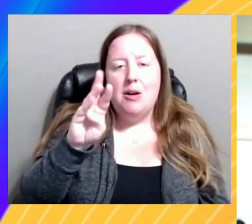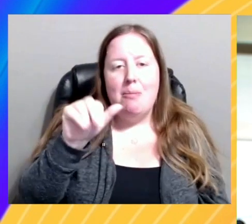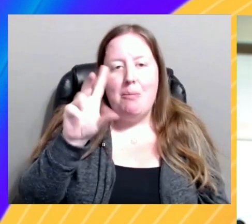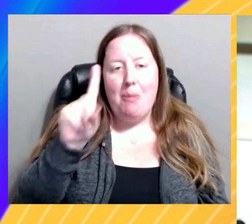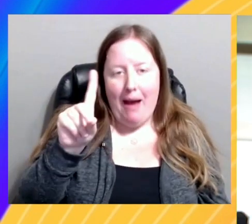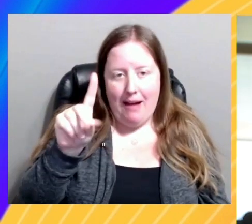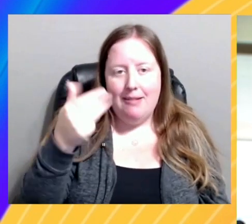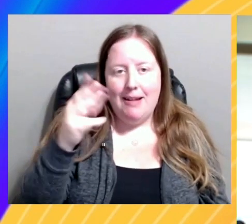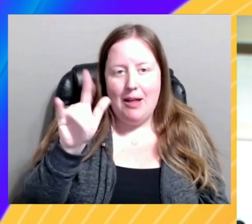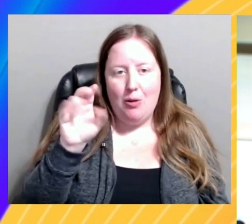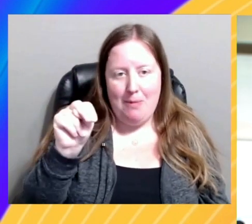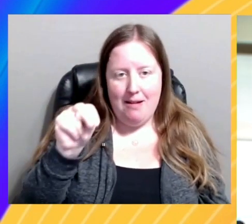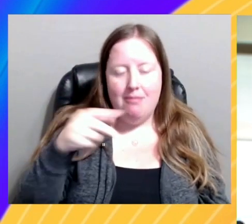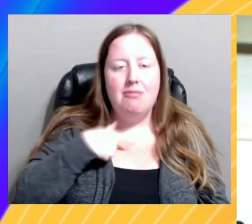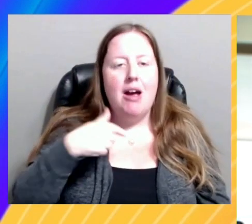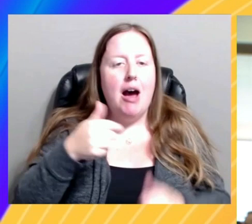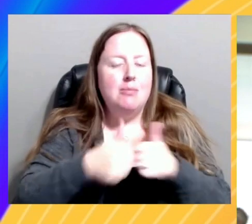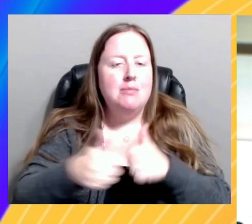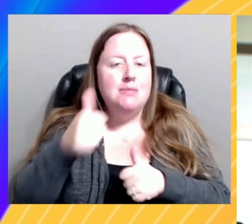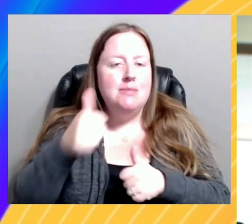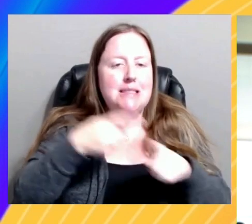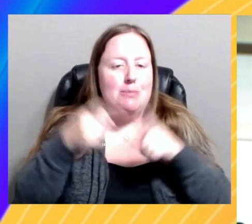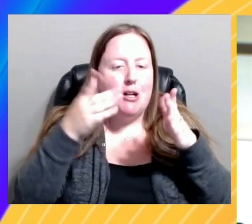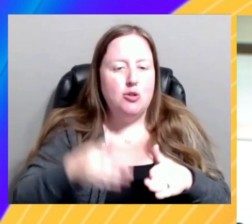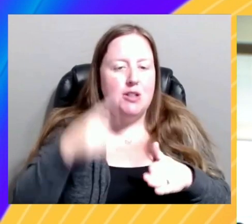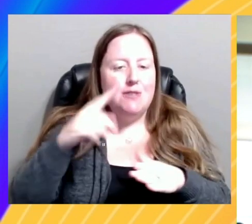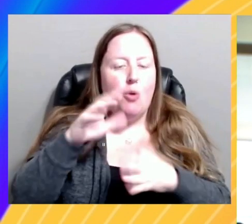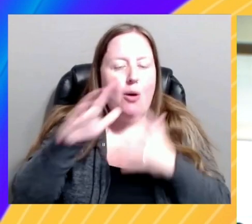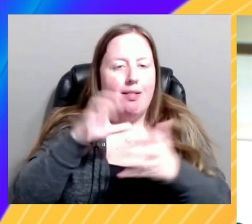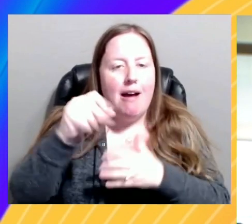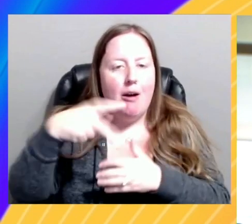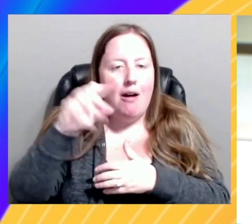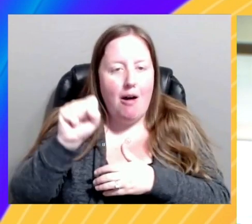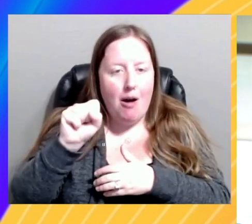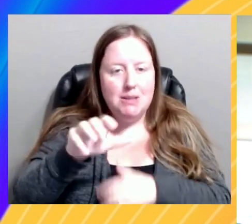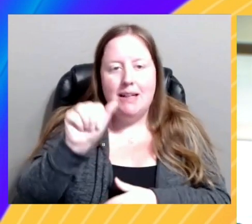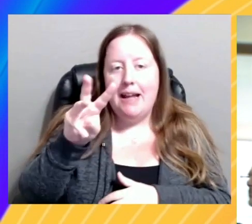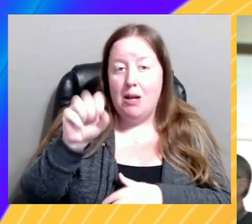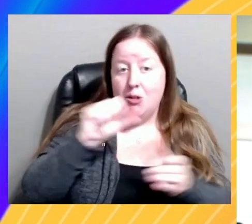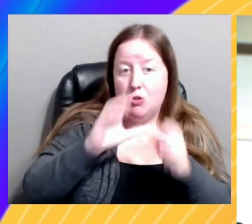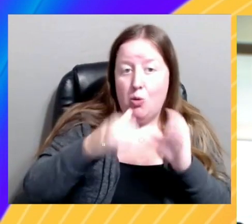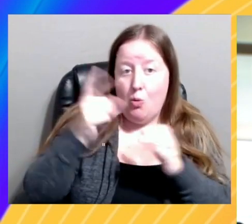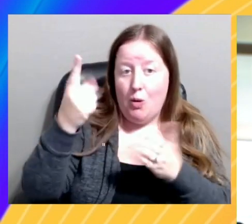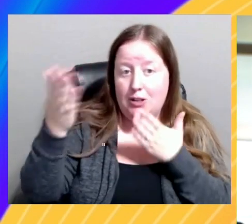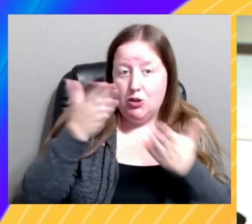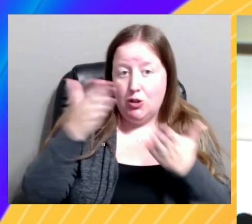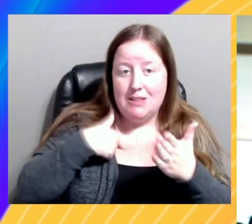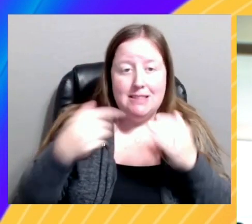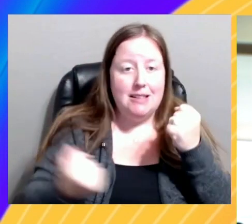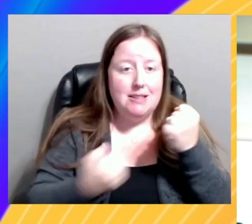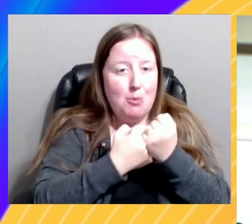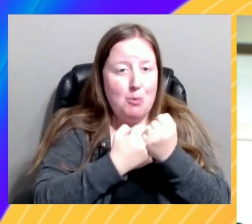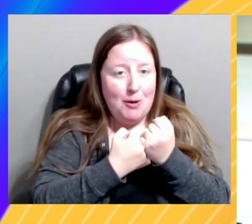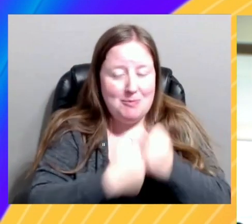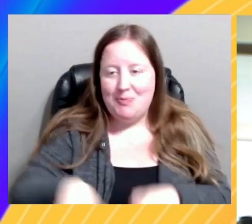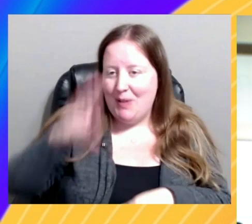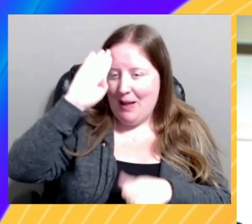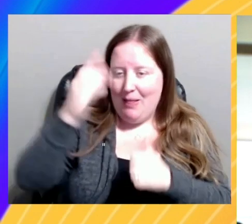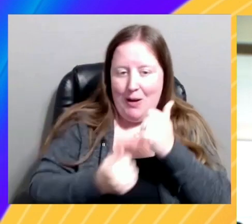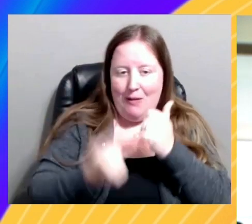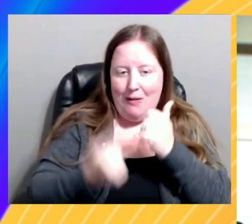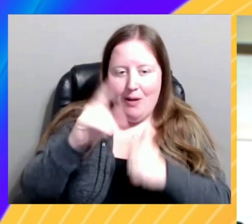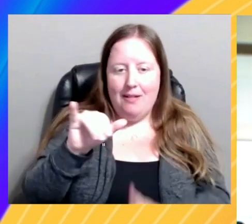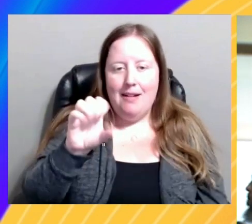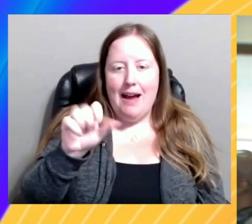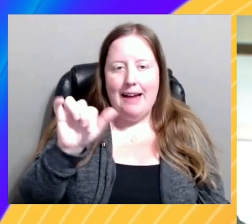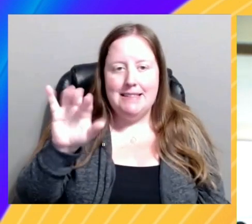specialist here at AWS for our Cloud Ops group, and AWS Config is one of my services that I support. Hello everybody, my name is Isaiah Salinas. I'm a